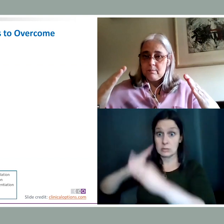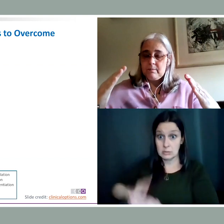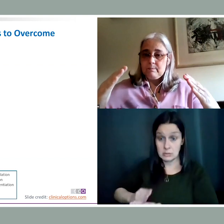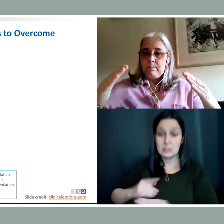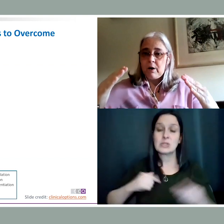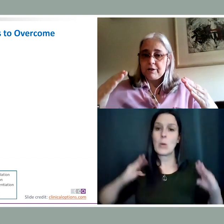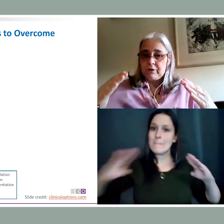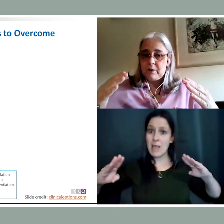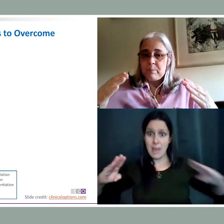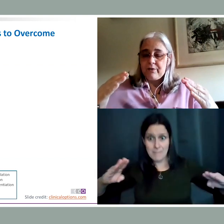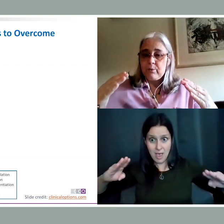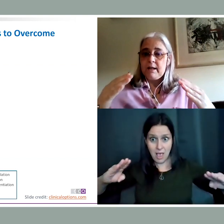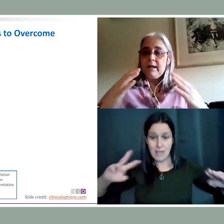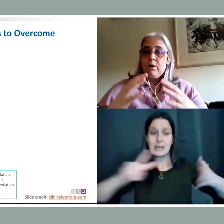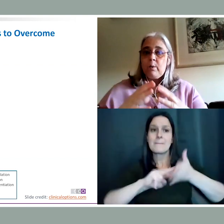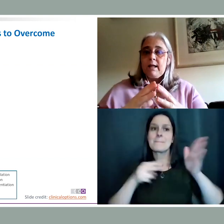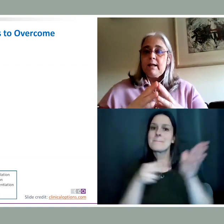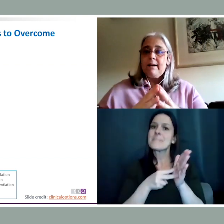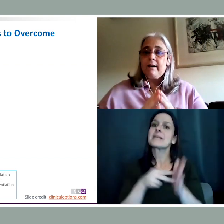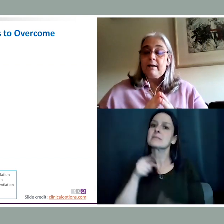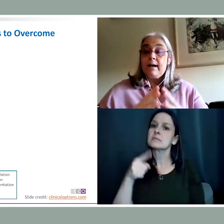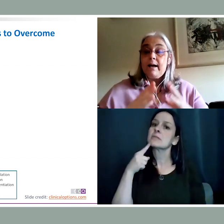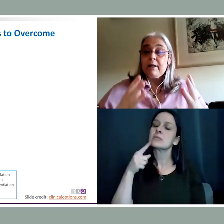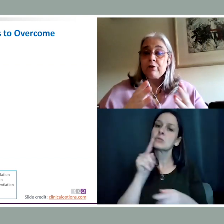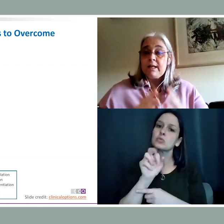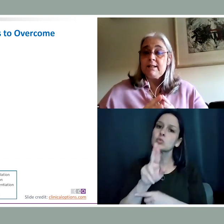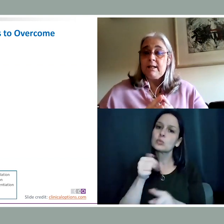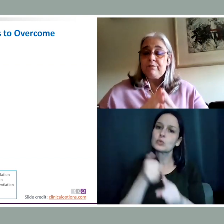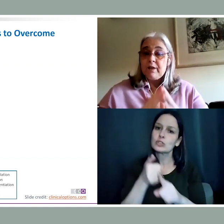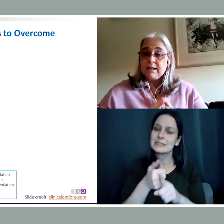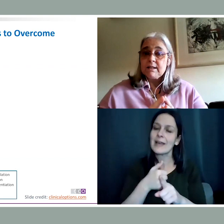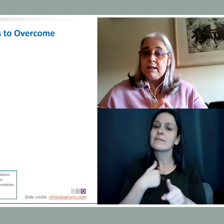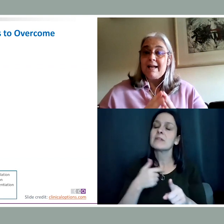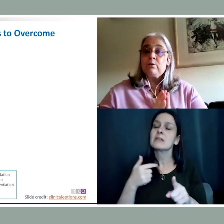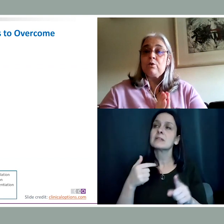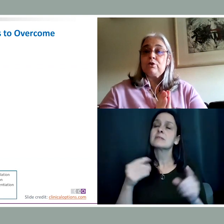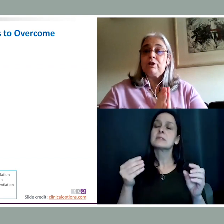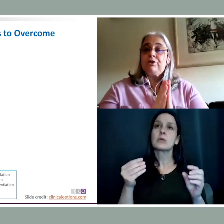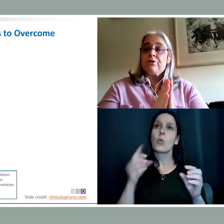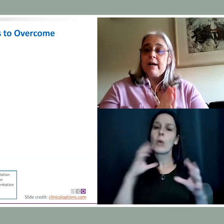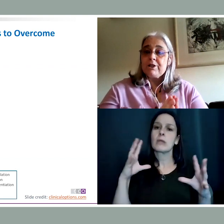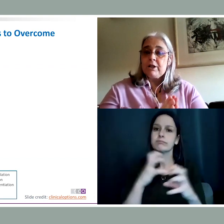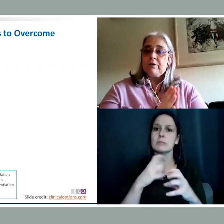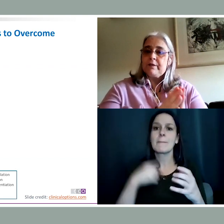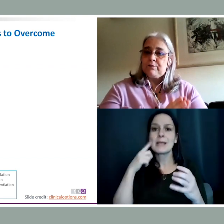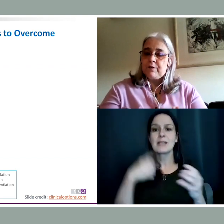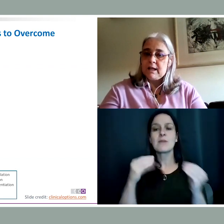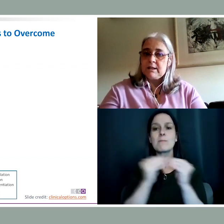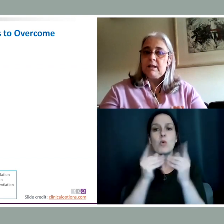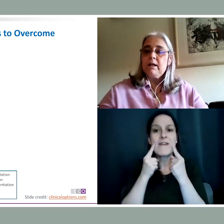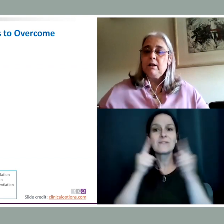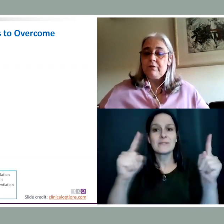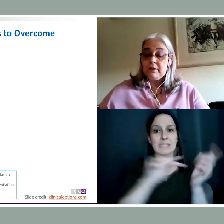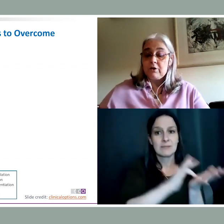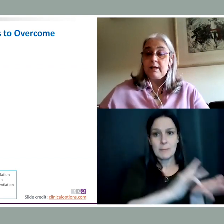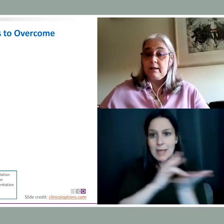two parts of the pathway, we increase the efficacy and also the duration of the